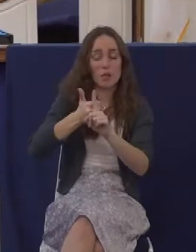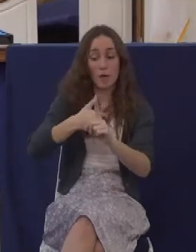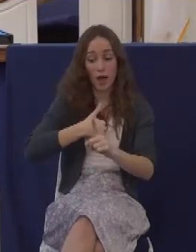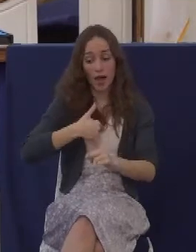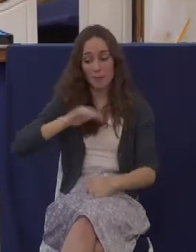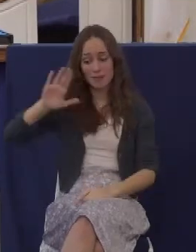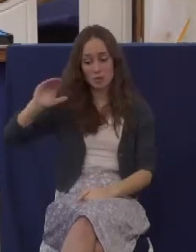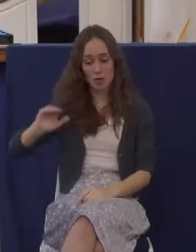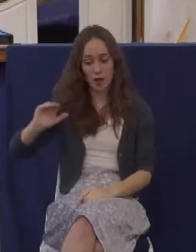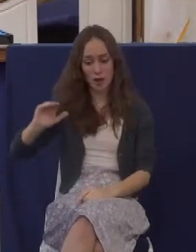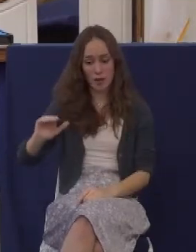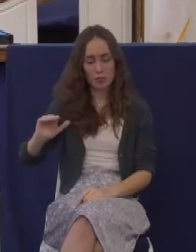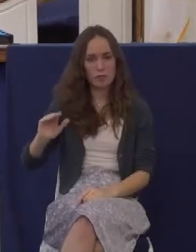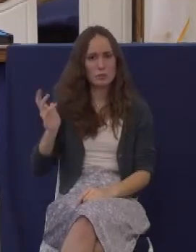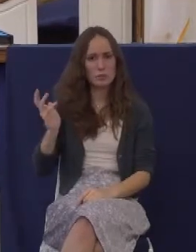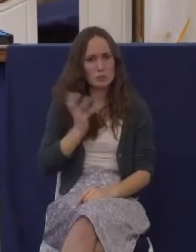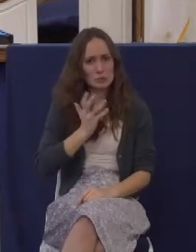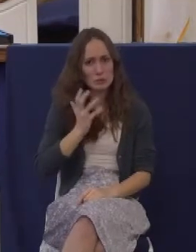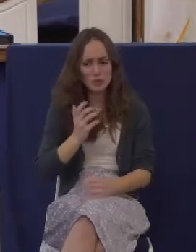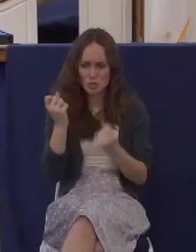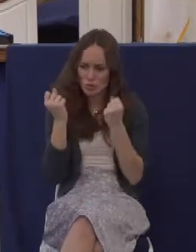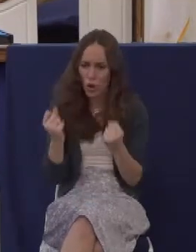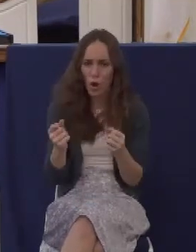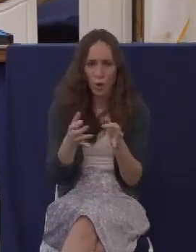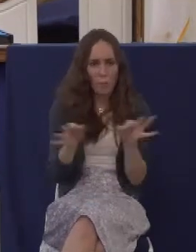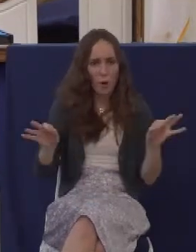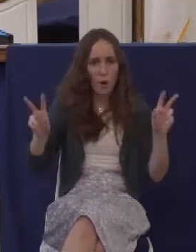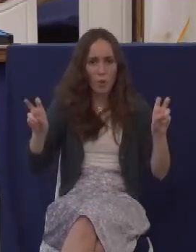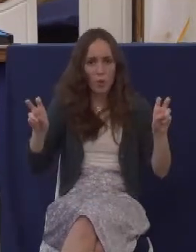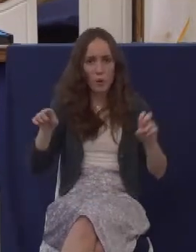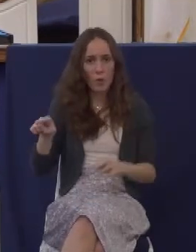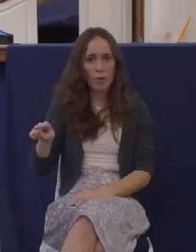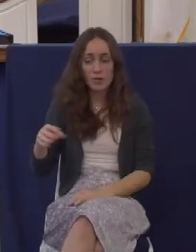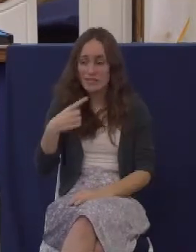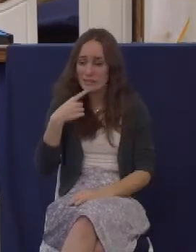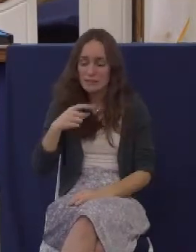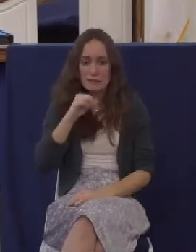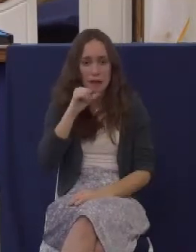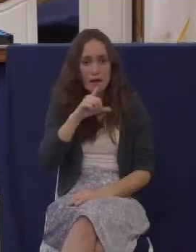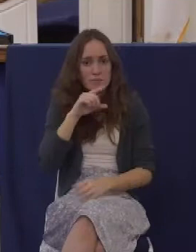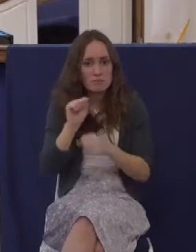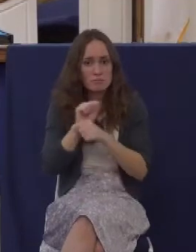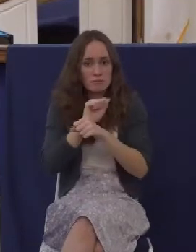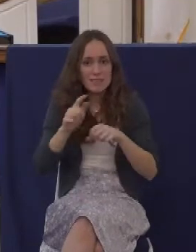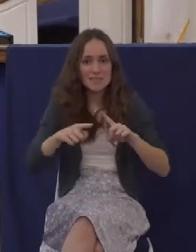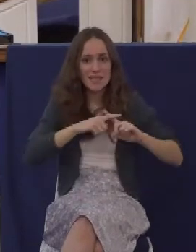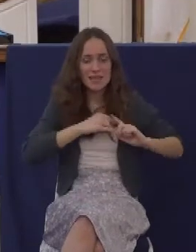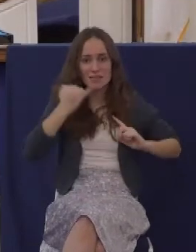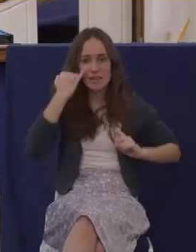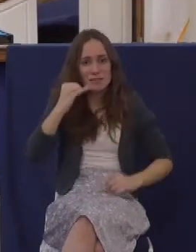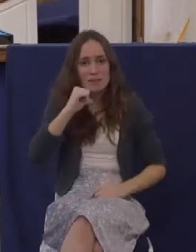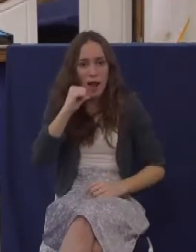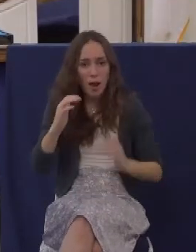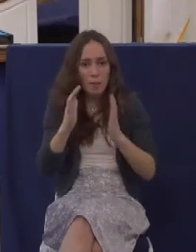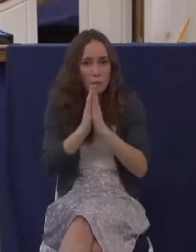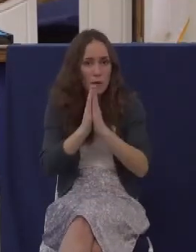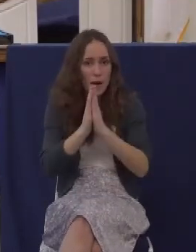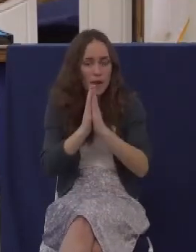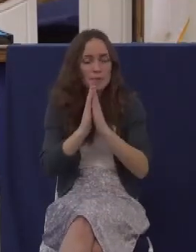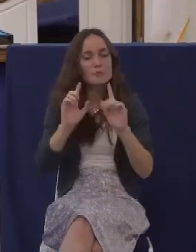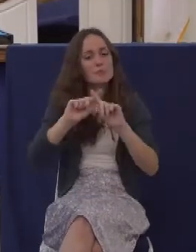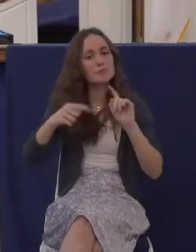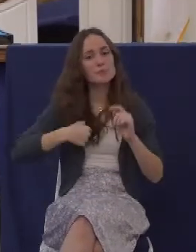That's pretty strong. It's pretty strong. I would agree that a true believer will seek